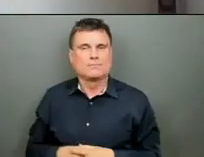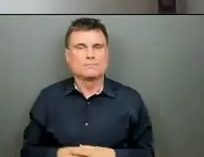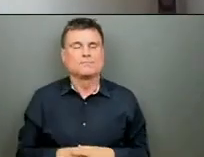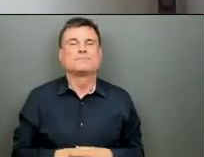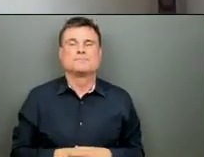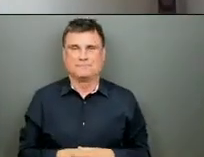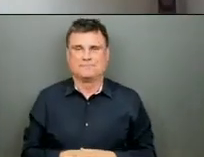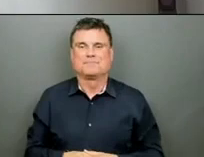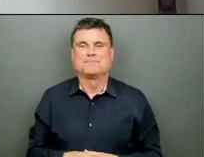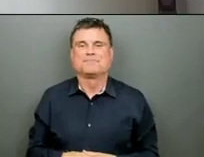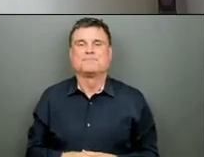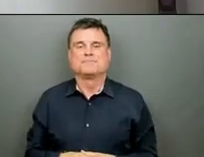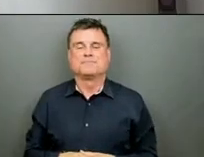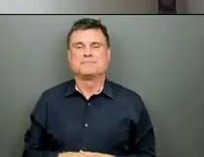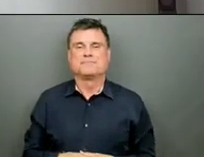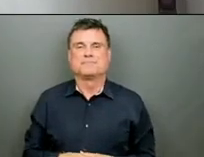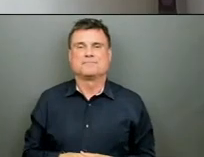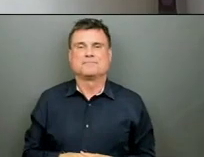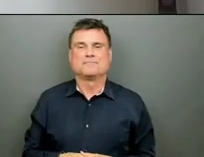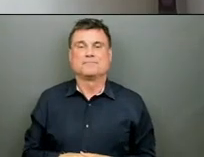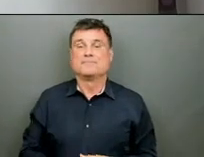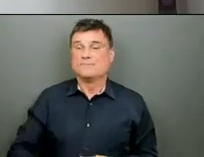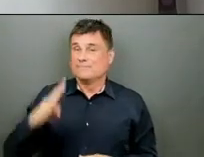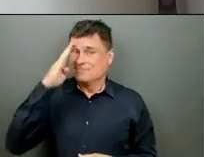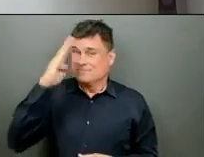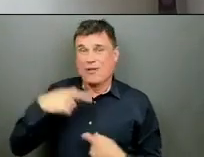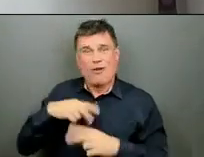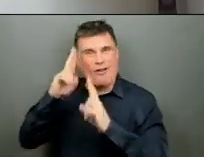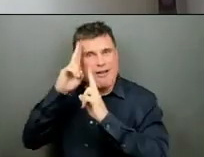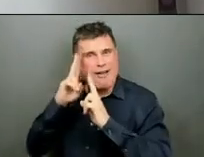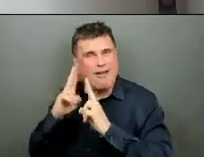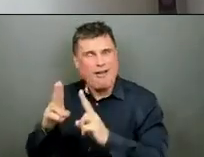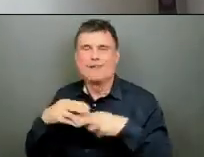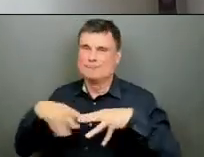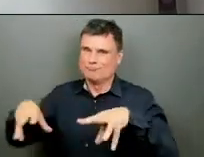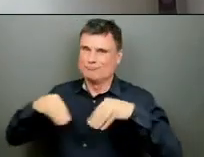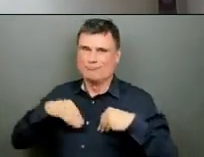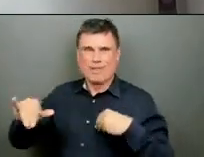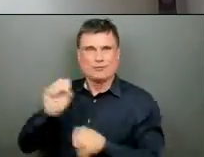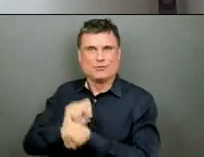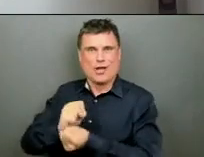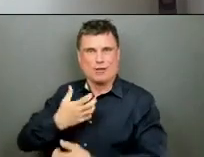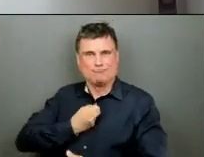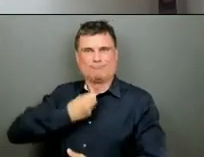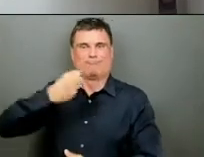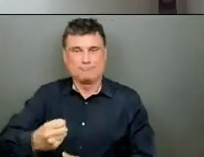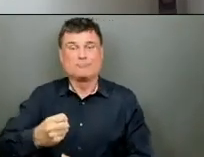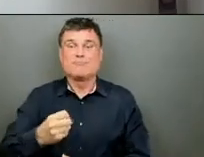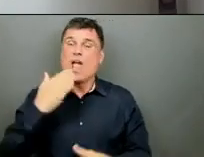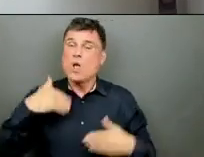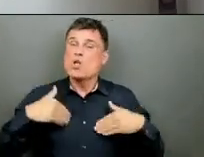special advisor on youth. As you note, the youth of this province have been particularly hard hit by the